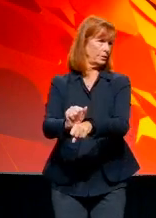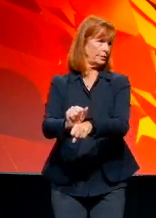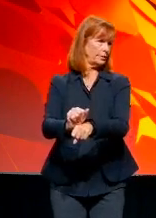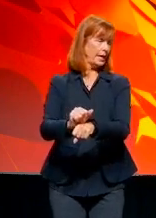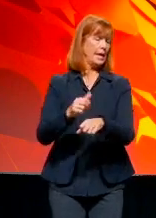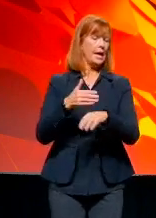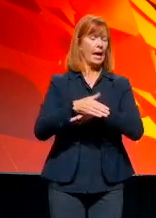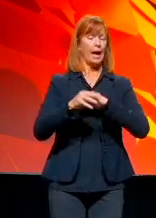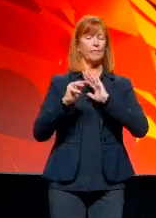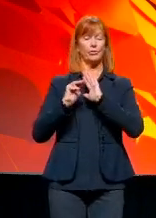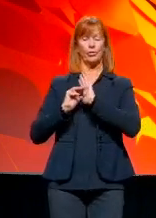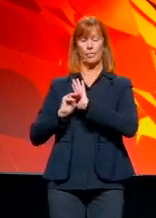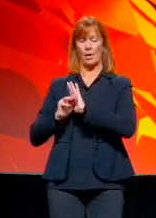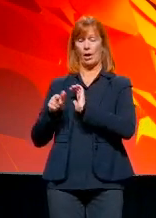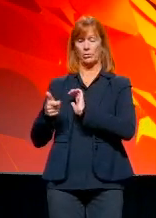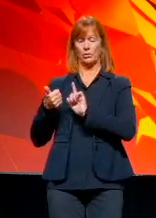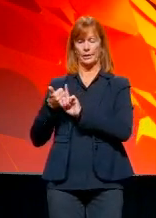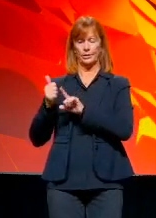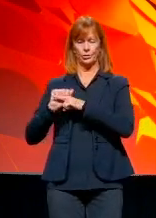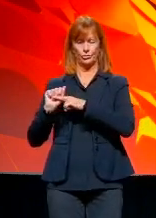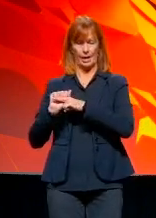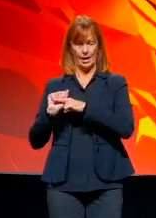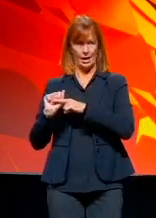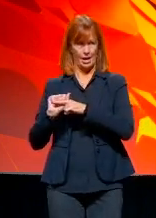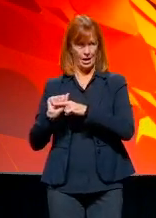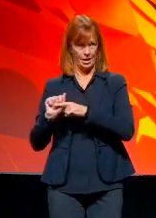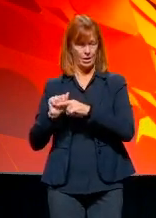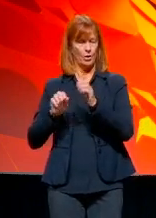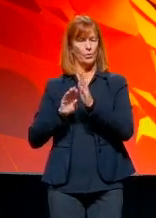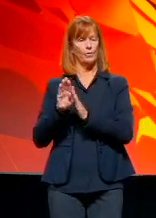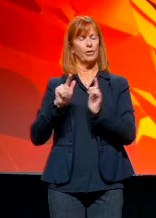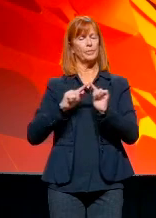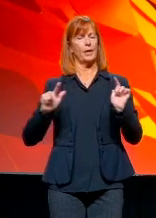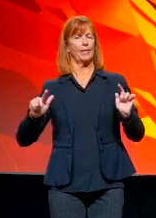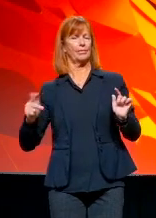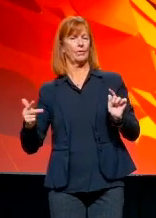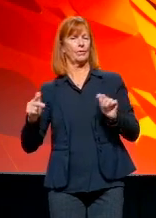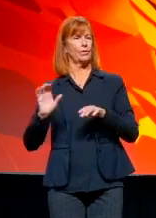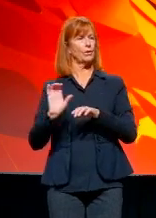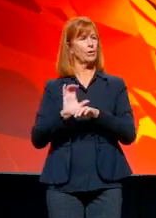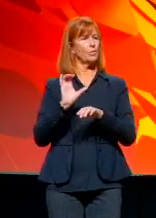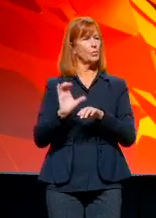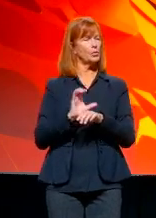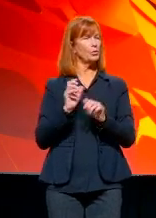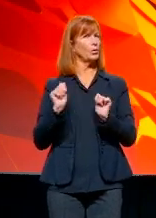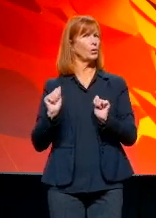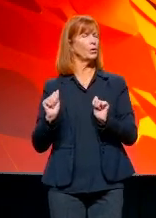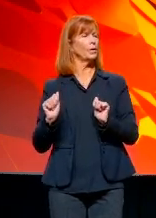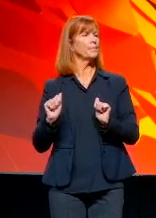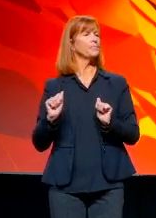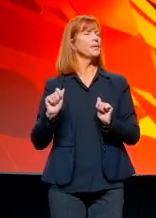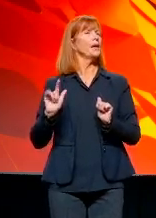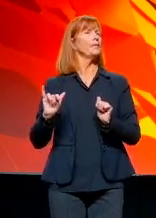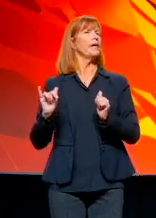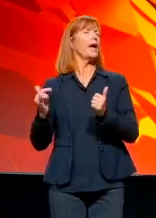model is trained, we develop like a third computer that's a runtime computer, right? So that offers